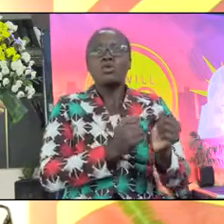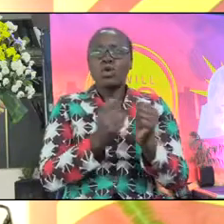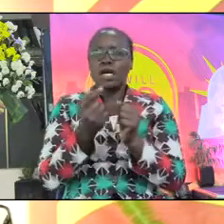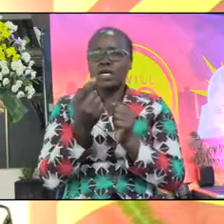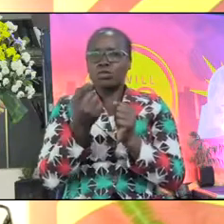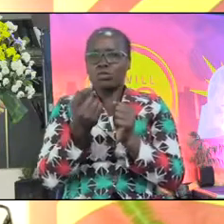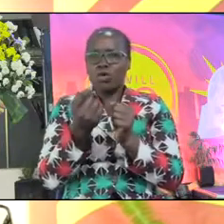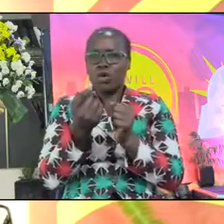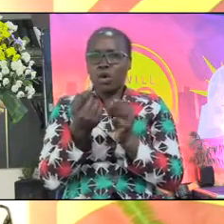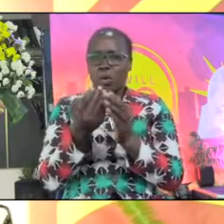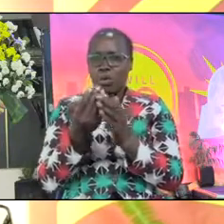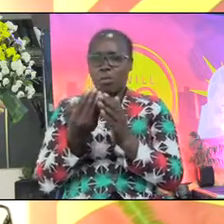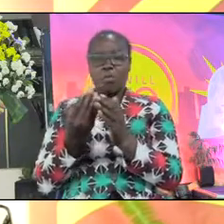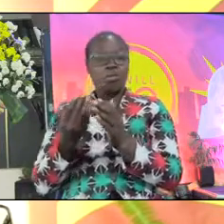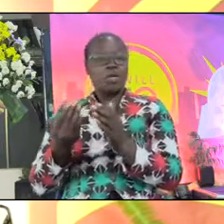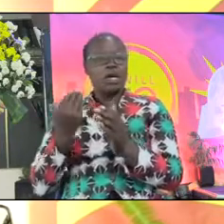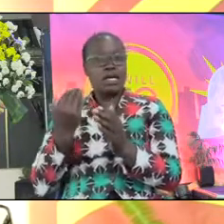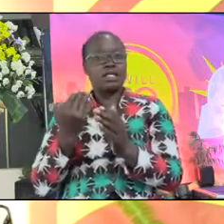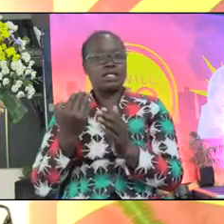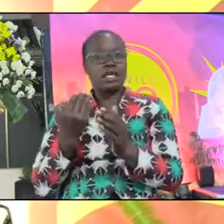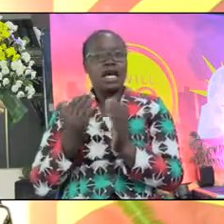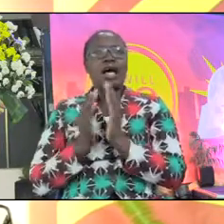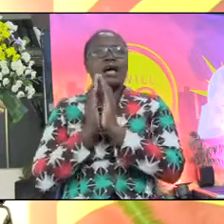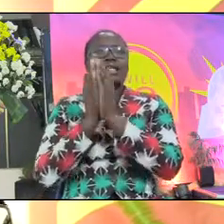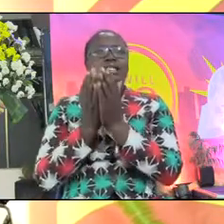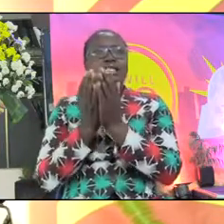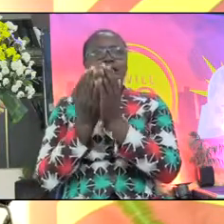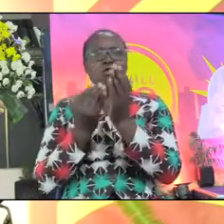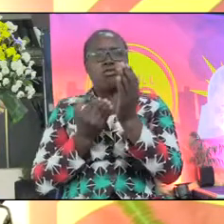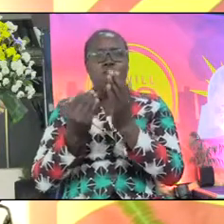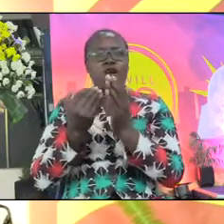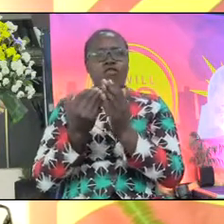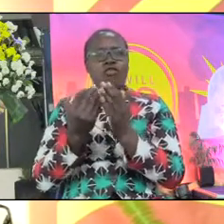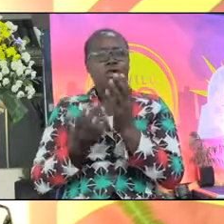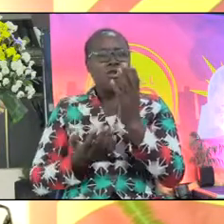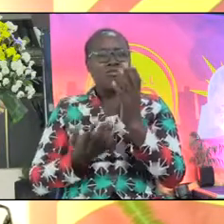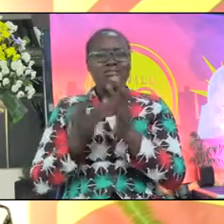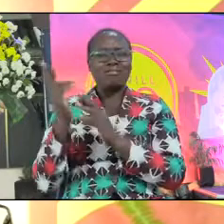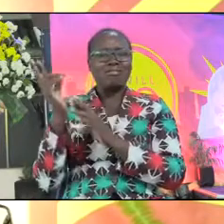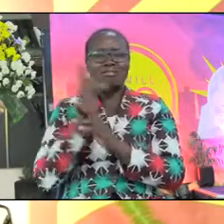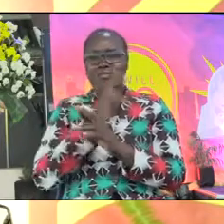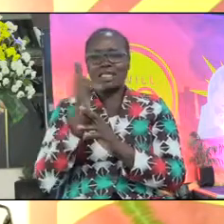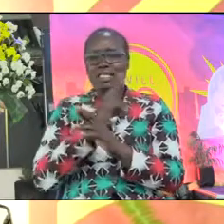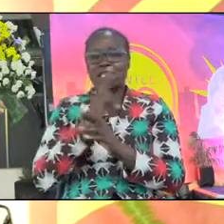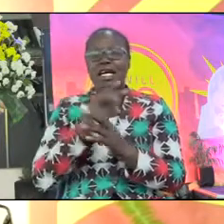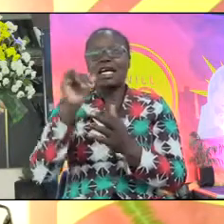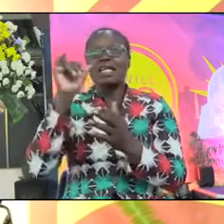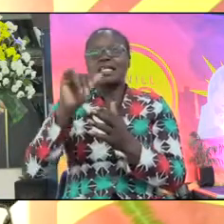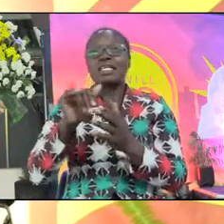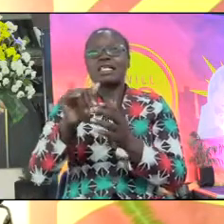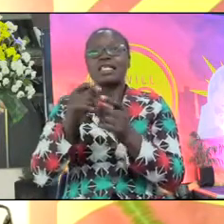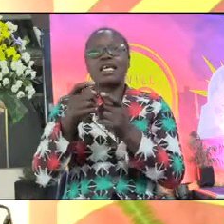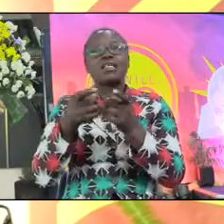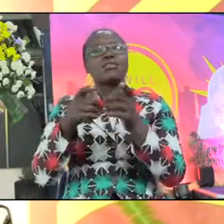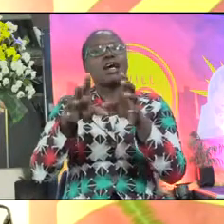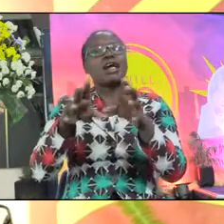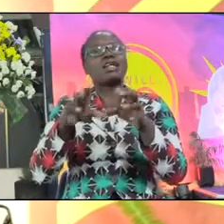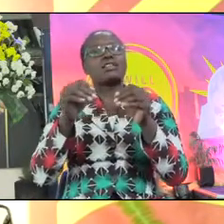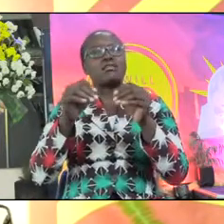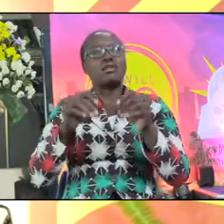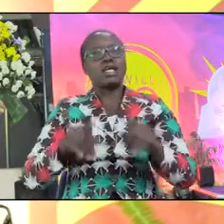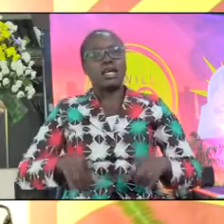boat behind, the storm got so furious that they had to pull in